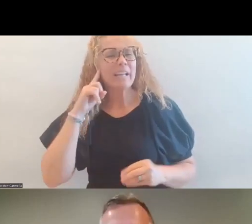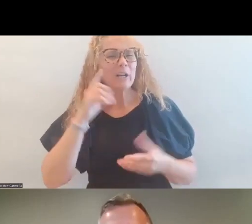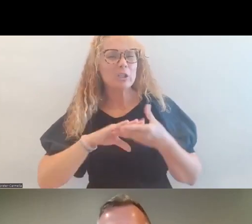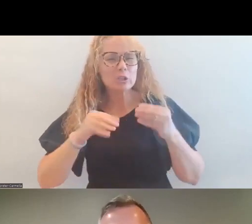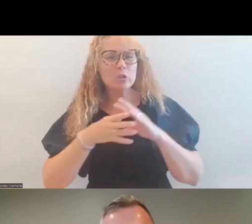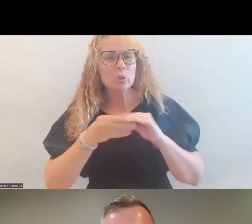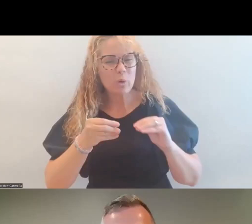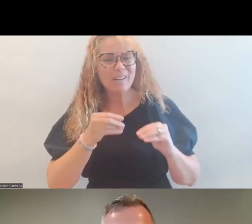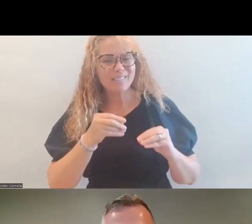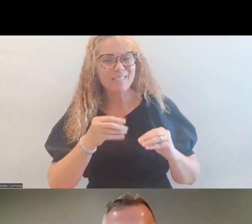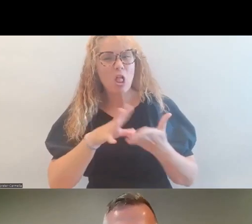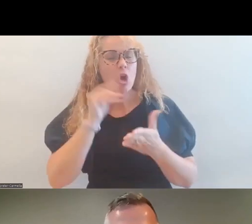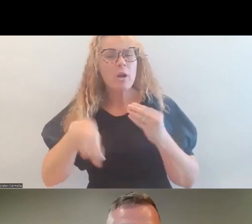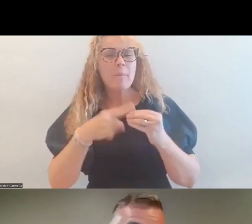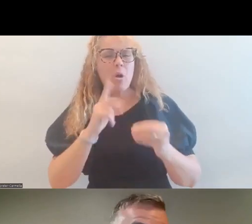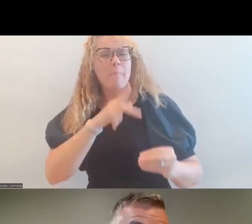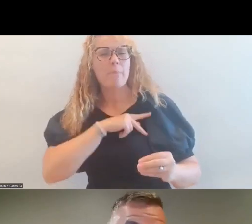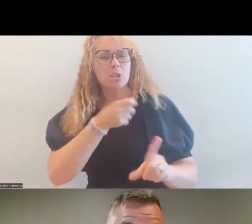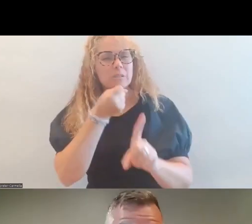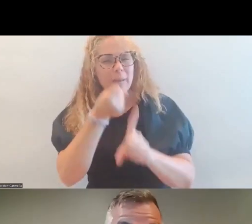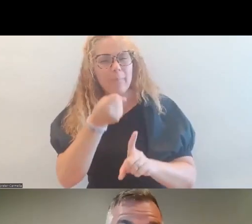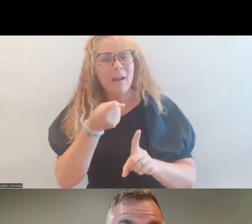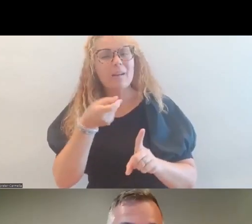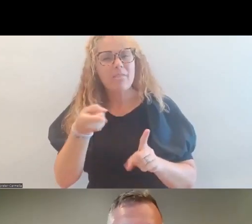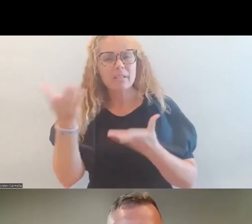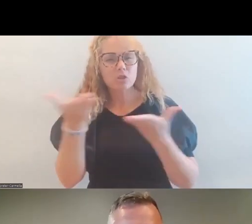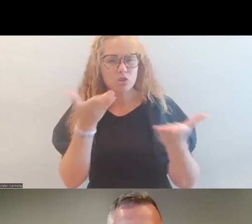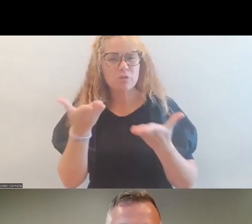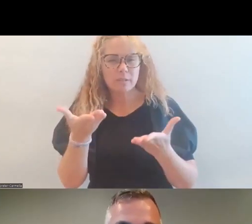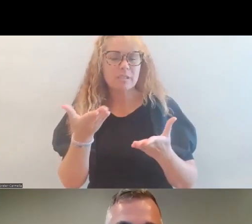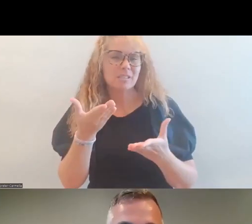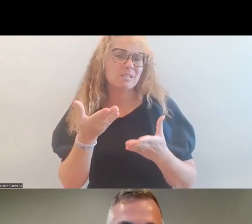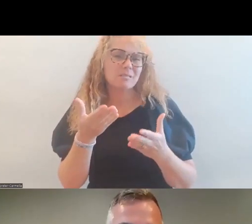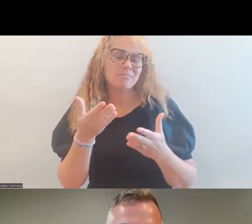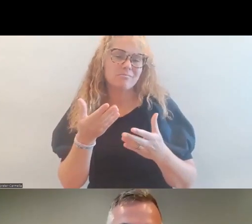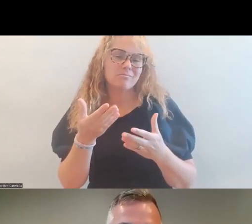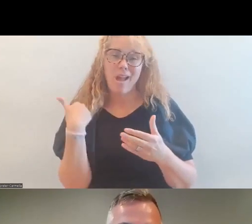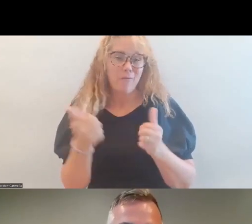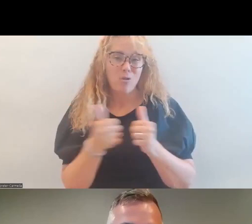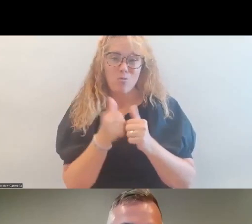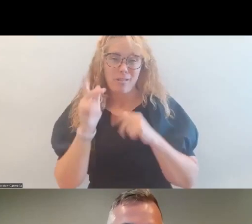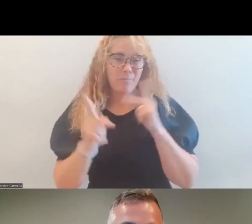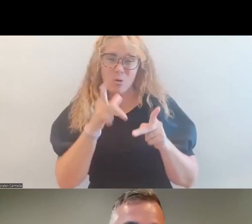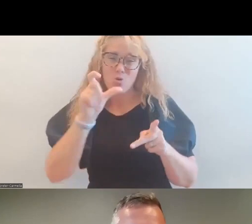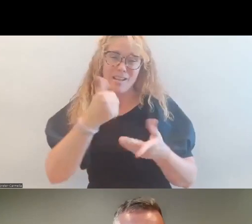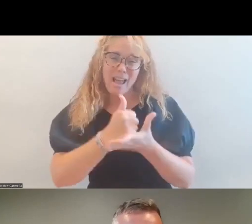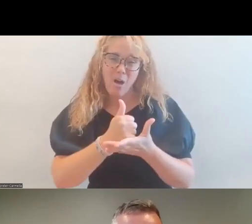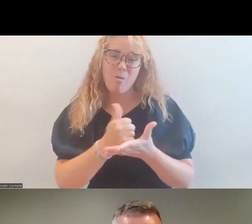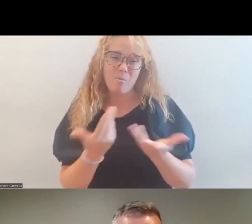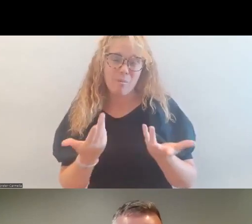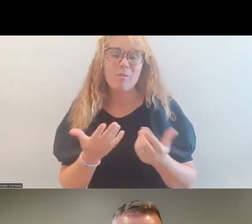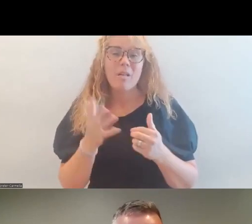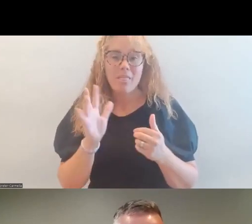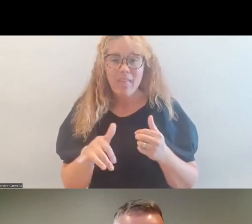impact that these services have and that crisis counselors have on people when they need help the most. And so